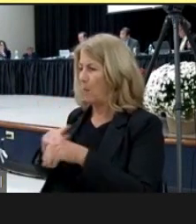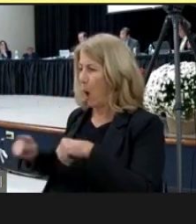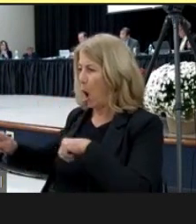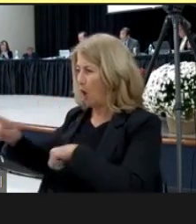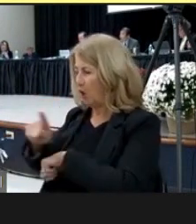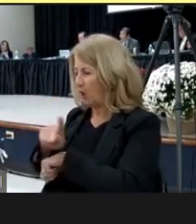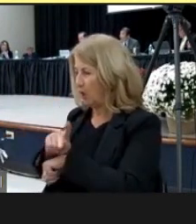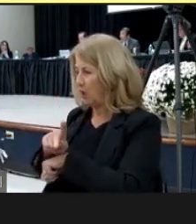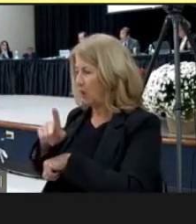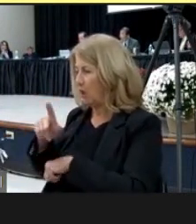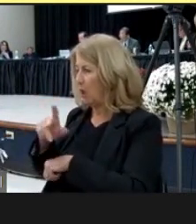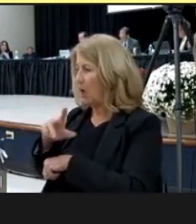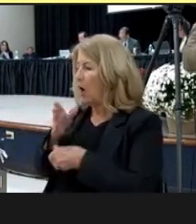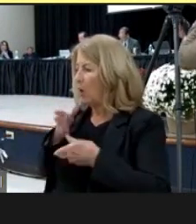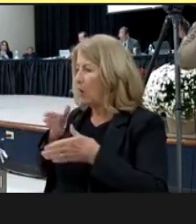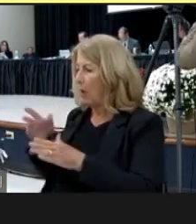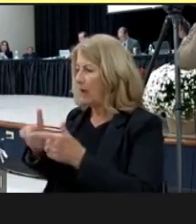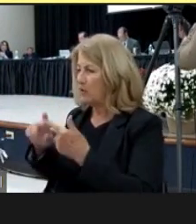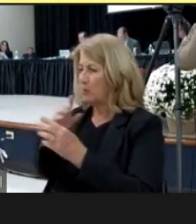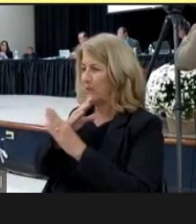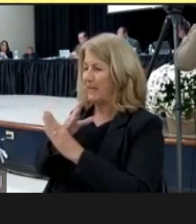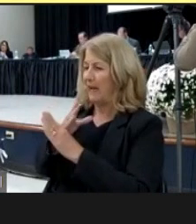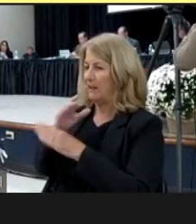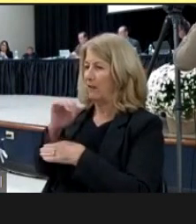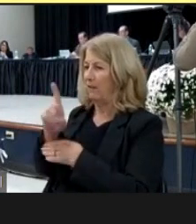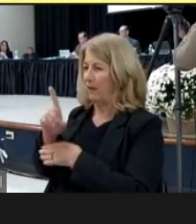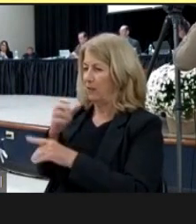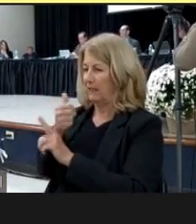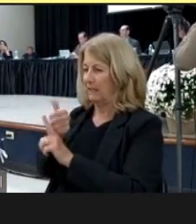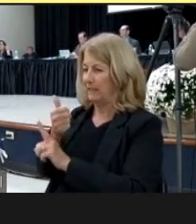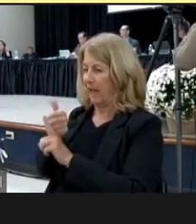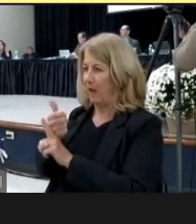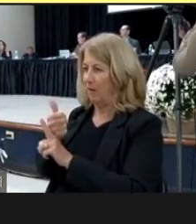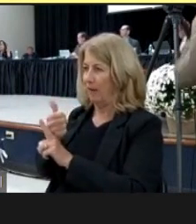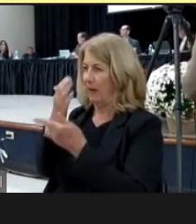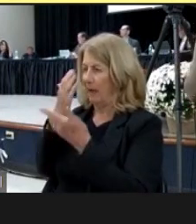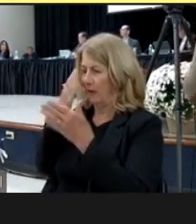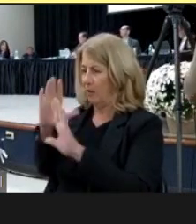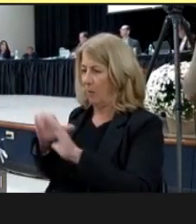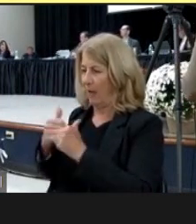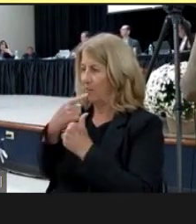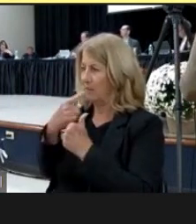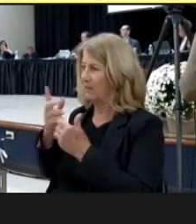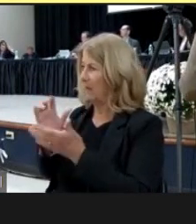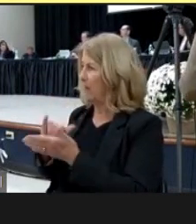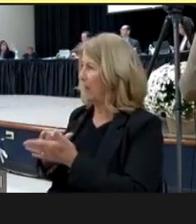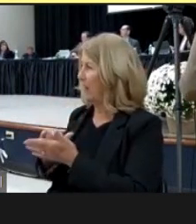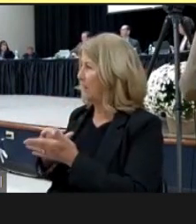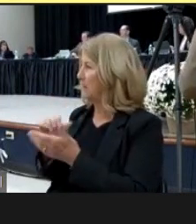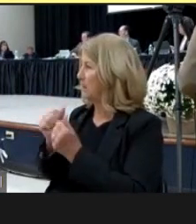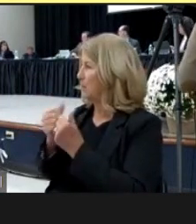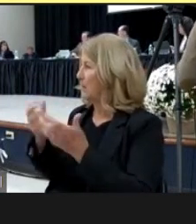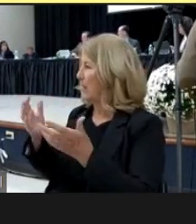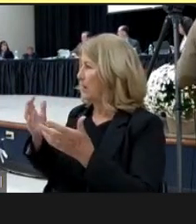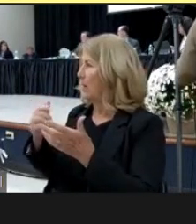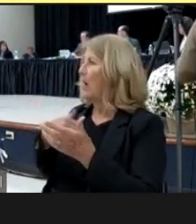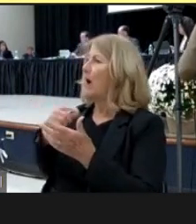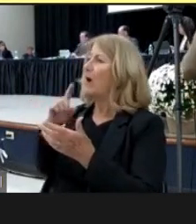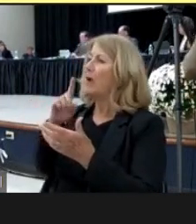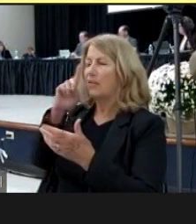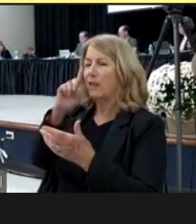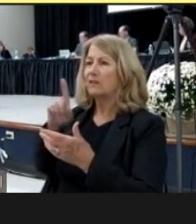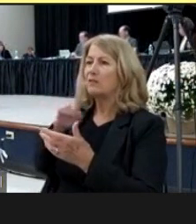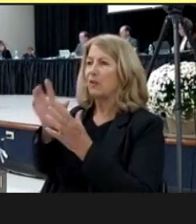a way to protect the fields? And I don't know how to say this, but I think it's really important